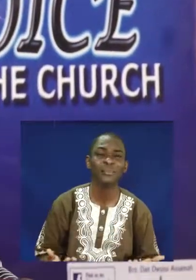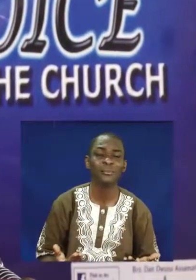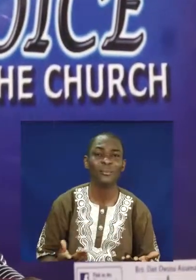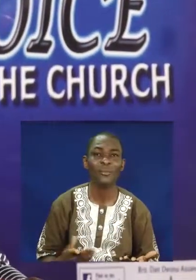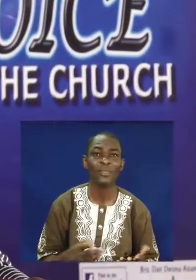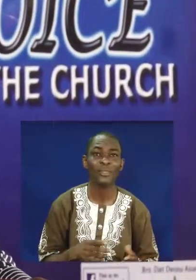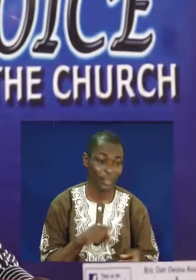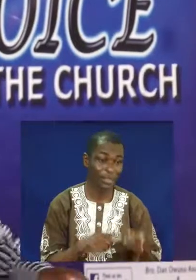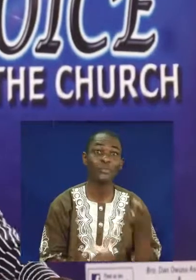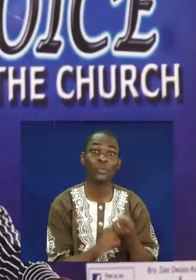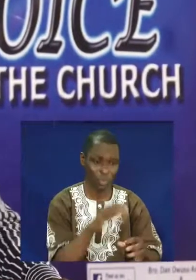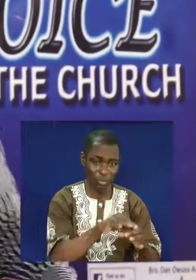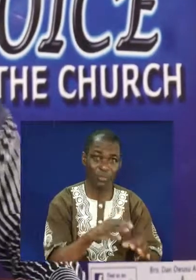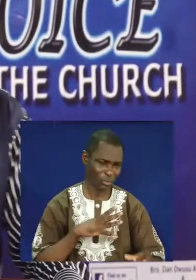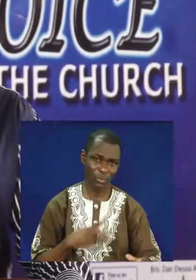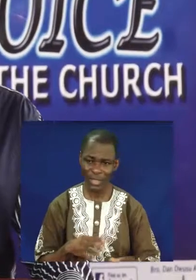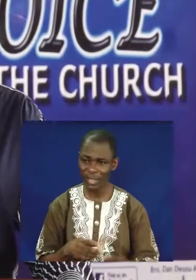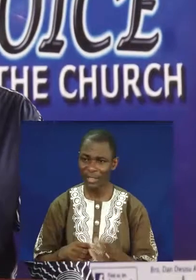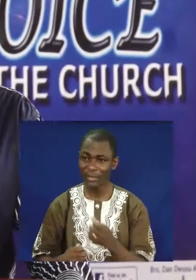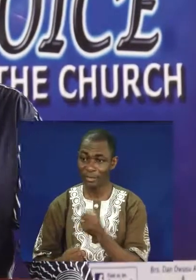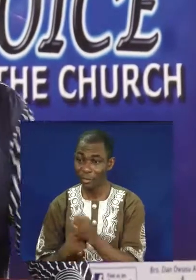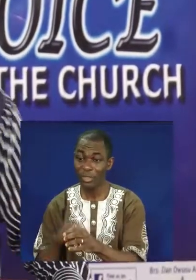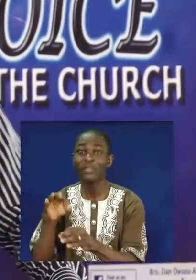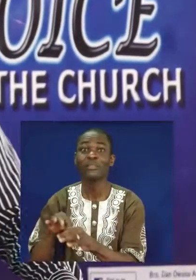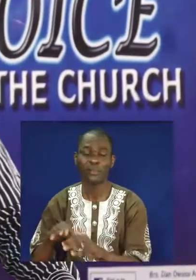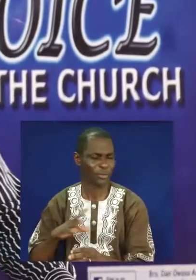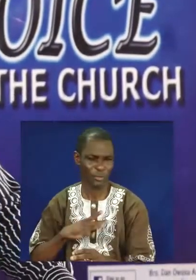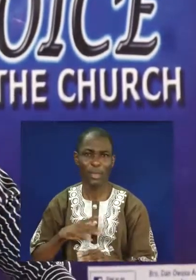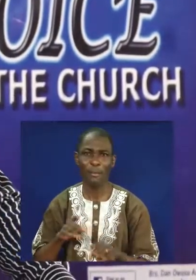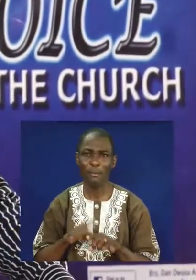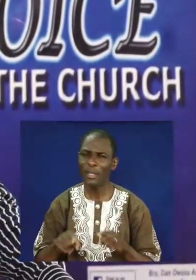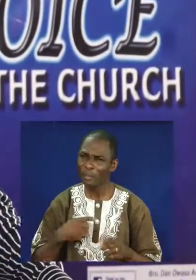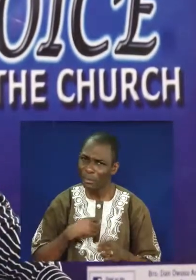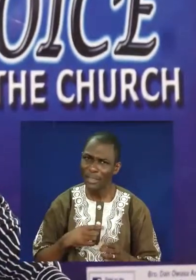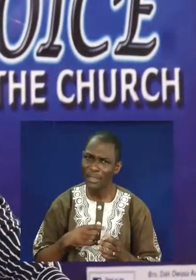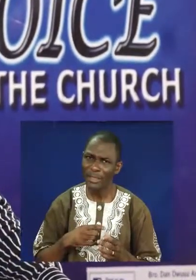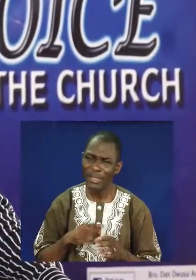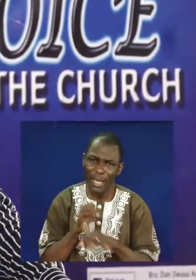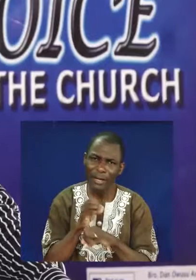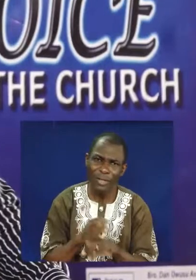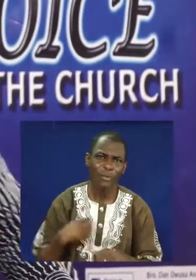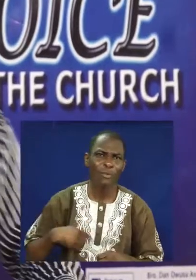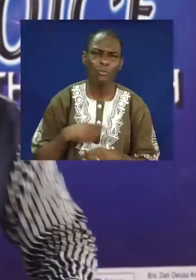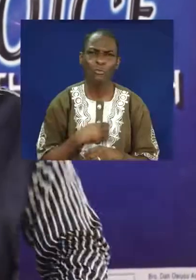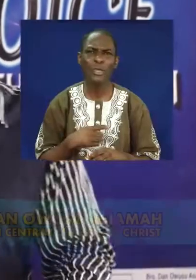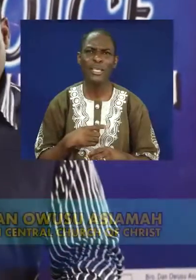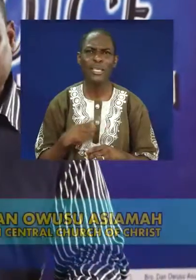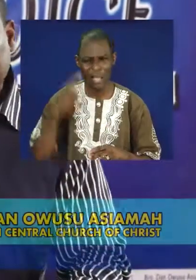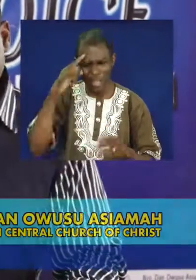the 2 1 wash, I did we ye, then you're some years here, they are. Your politicians know, omni or man in the year. Now, one